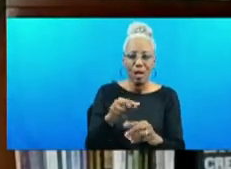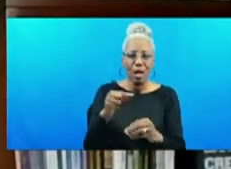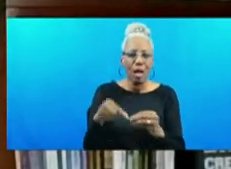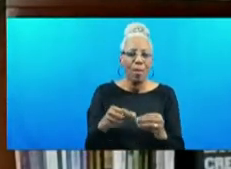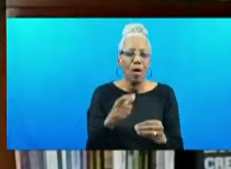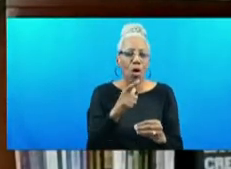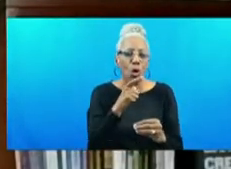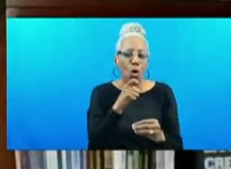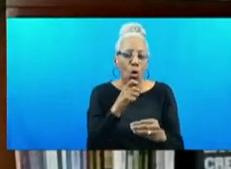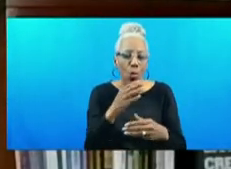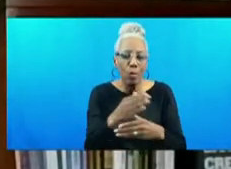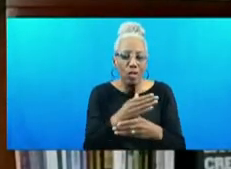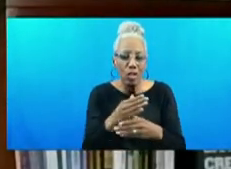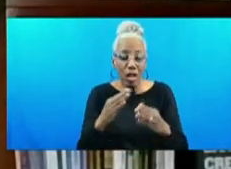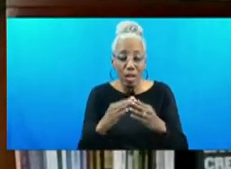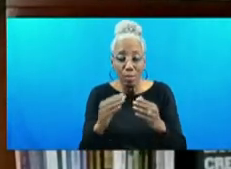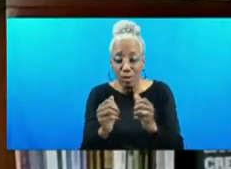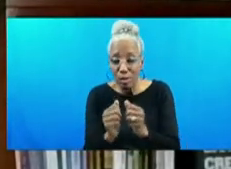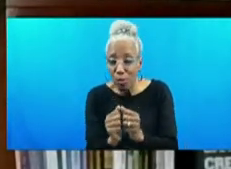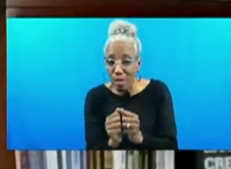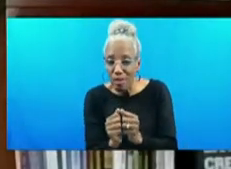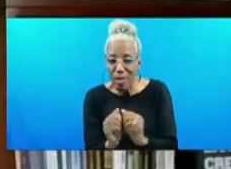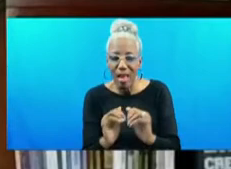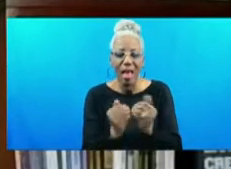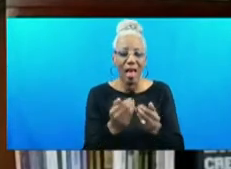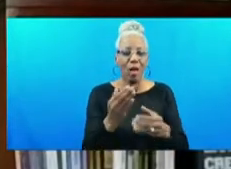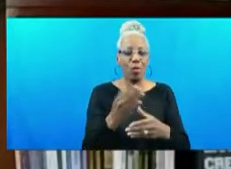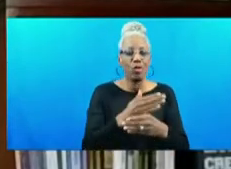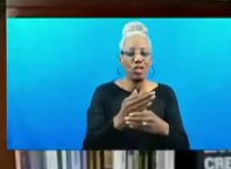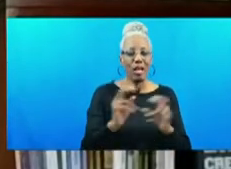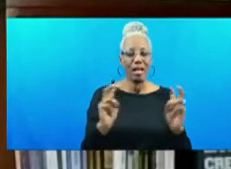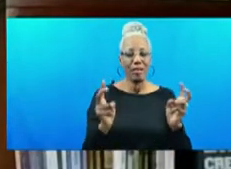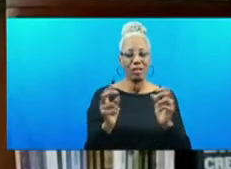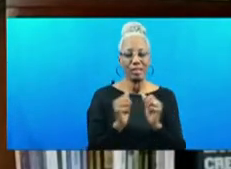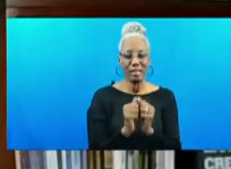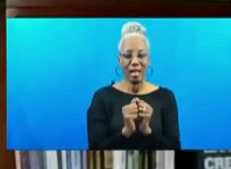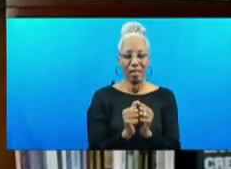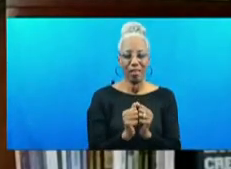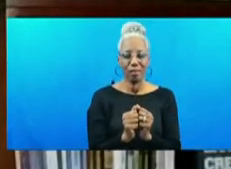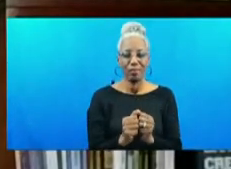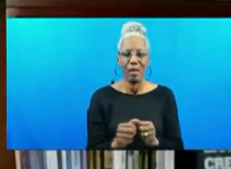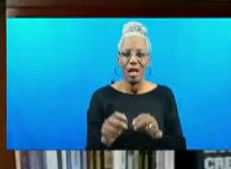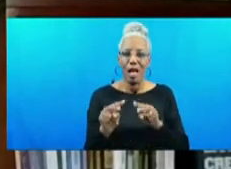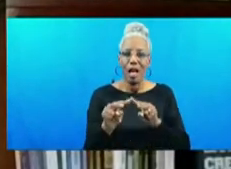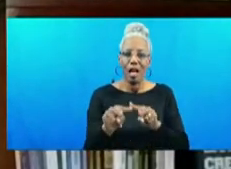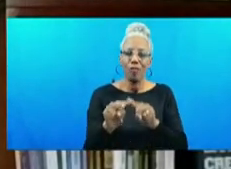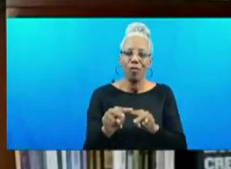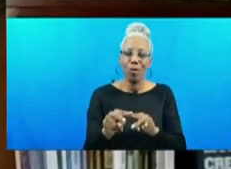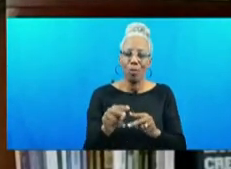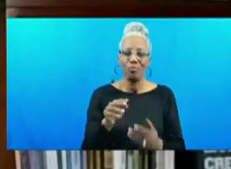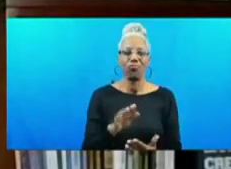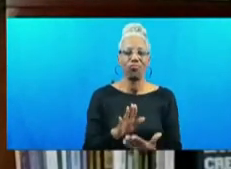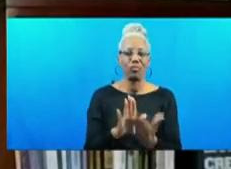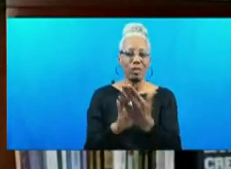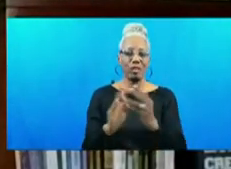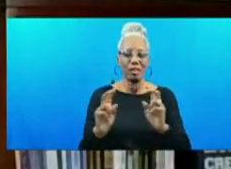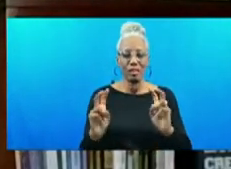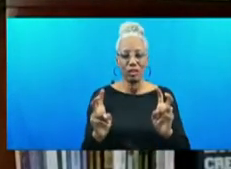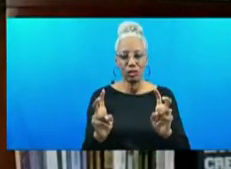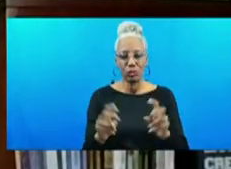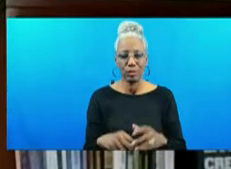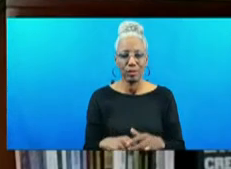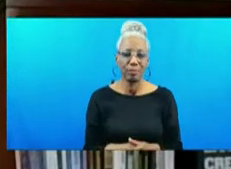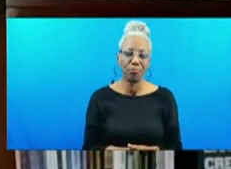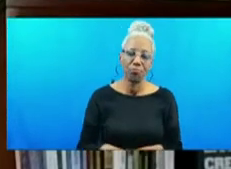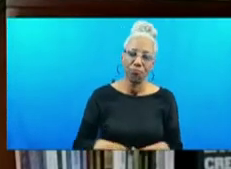together. And so I do look forward to us tackling some of those issues. They range from how do we create structures